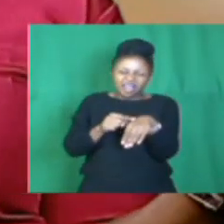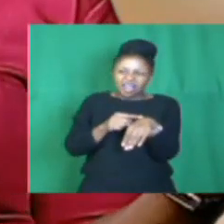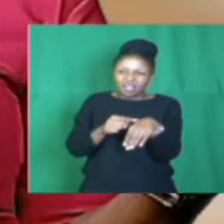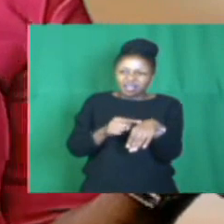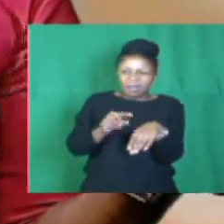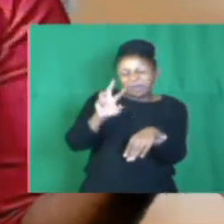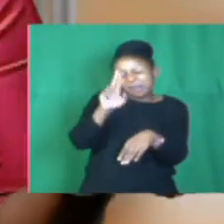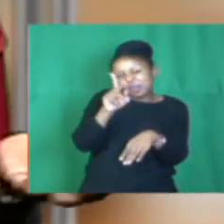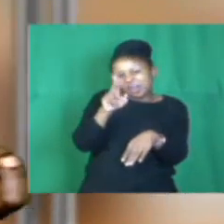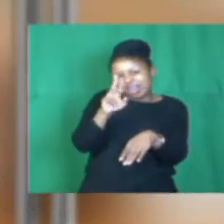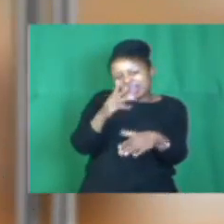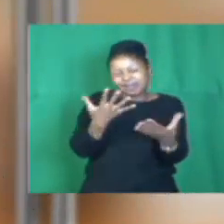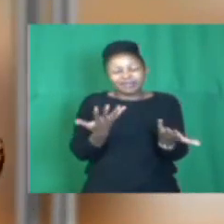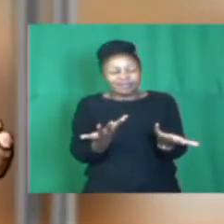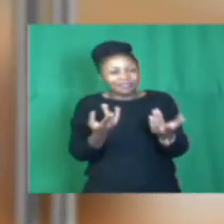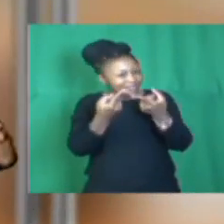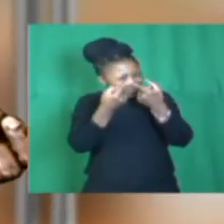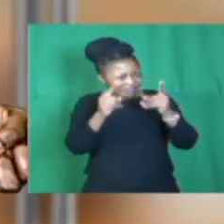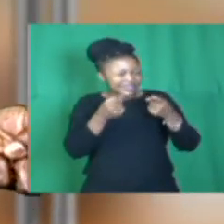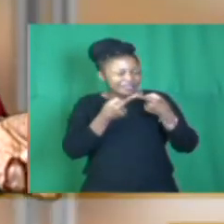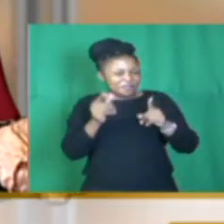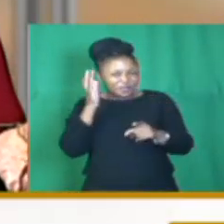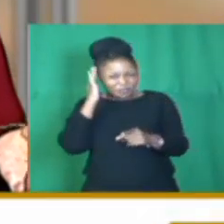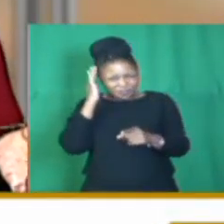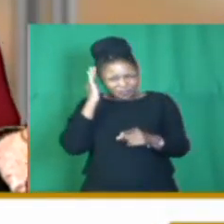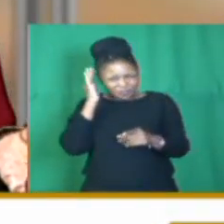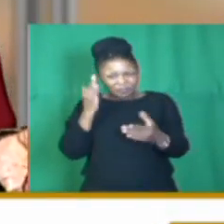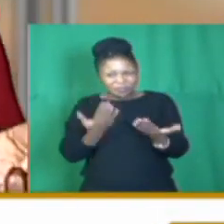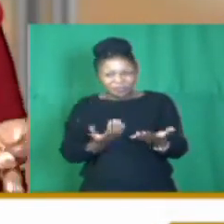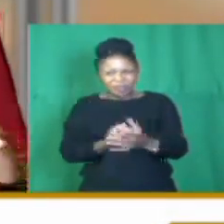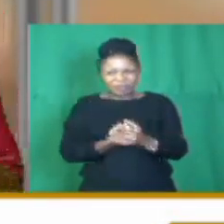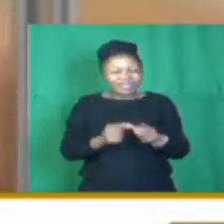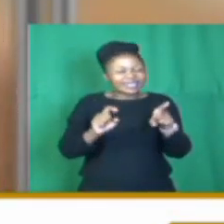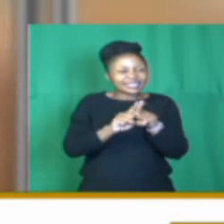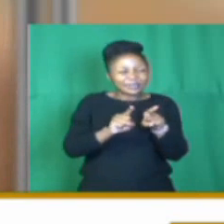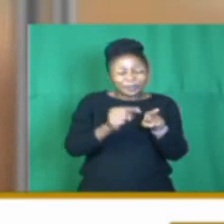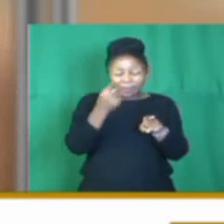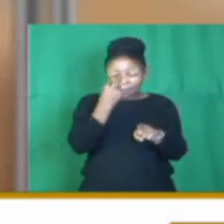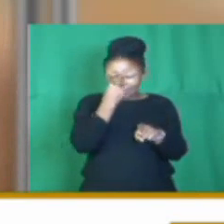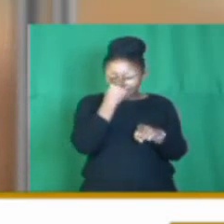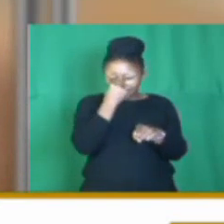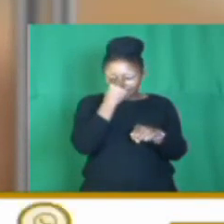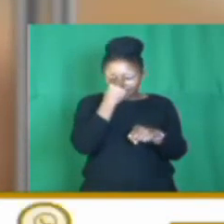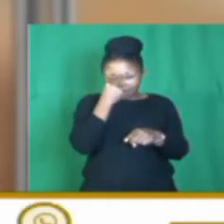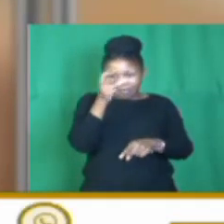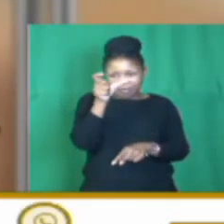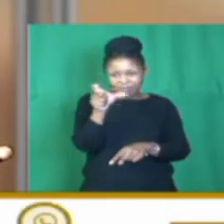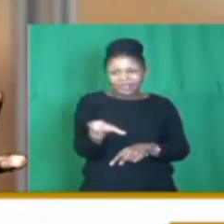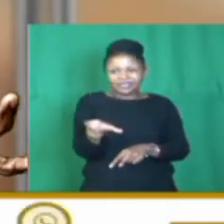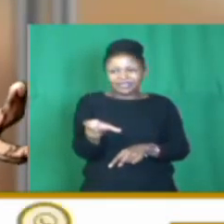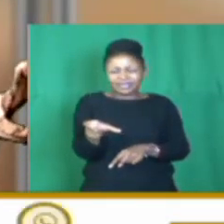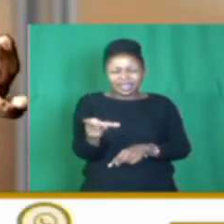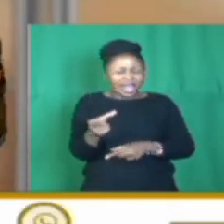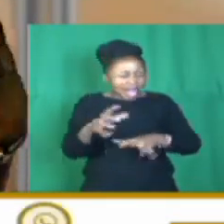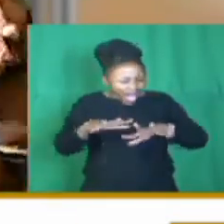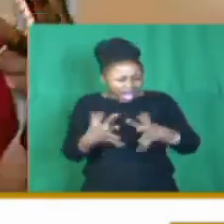redhead? And you move on to even touch on the eyes. The size of the eyes.